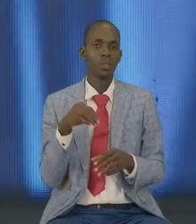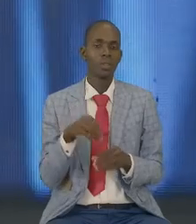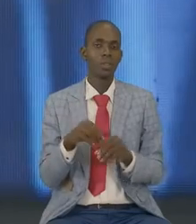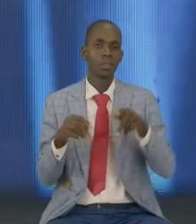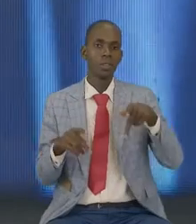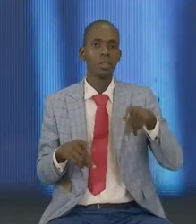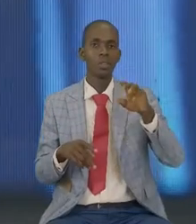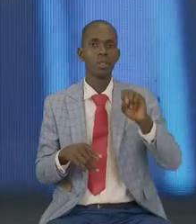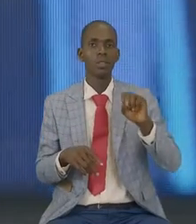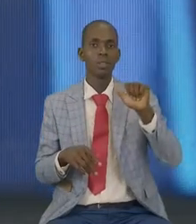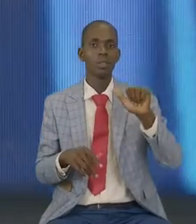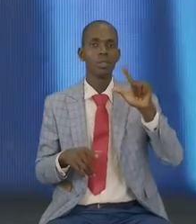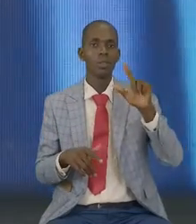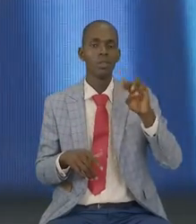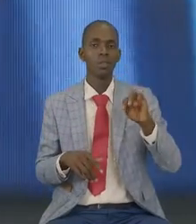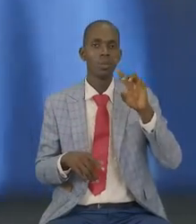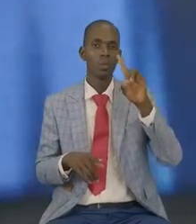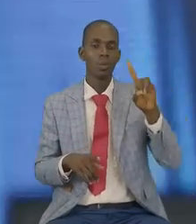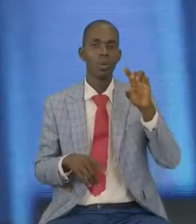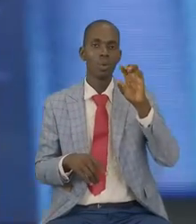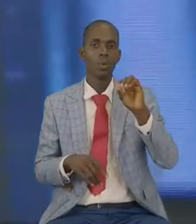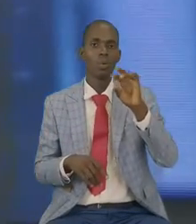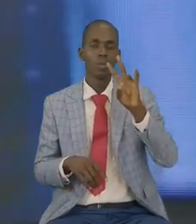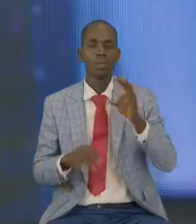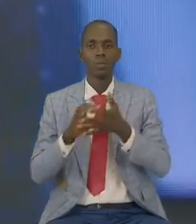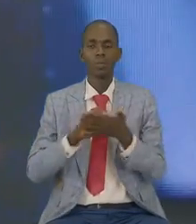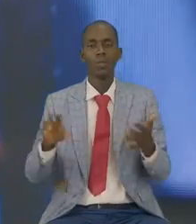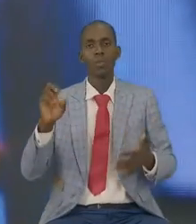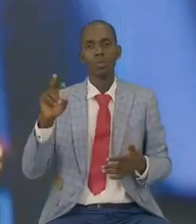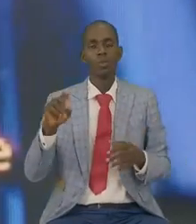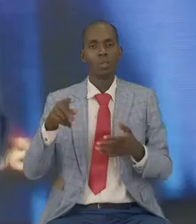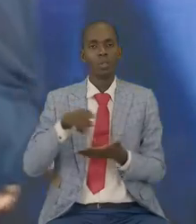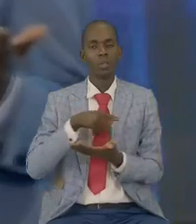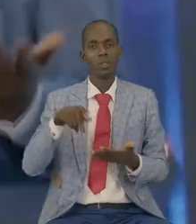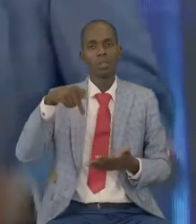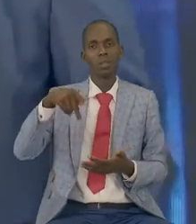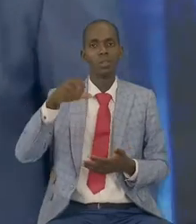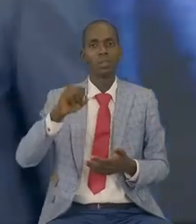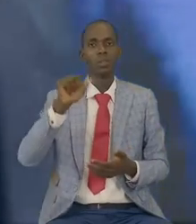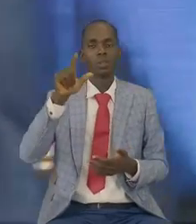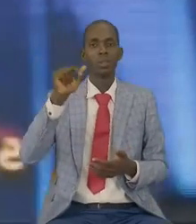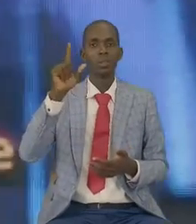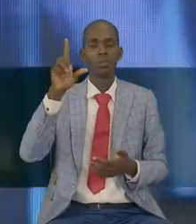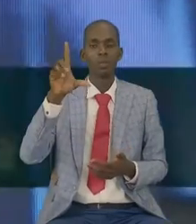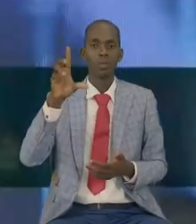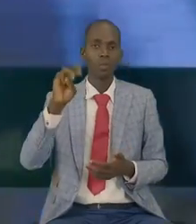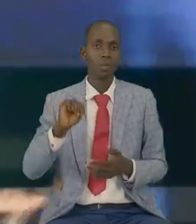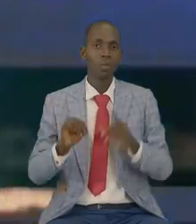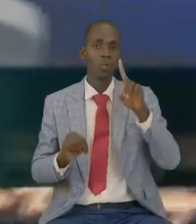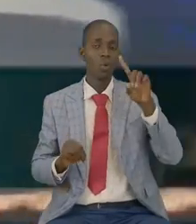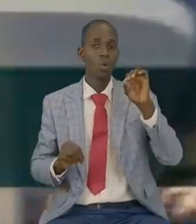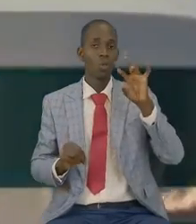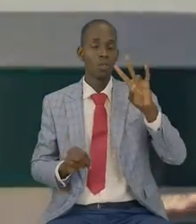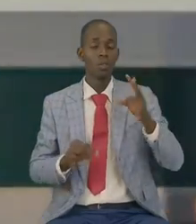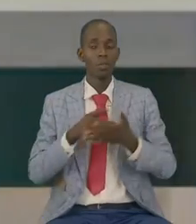Psalm 107, and we're looking at verse 12. Psalm 107, verse 12, it tells